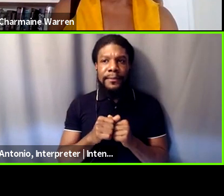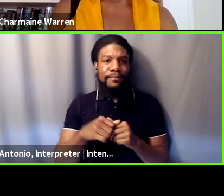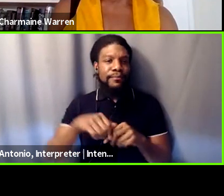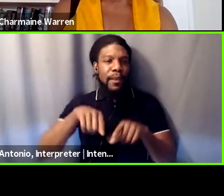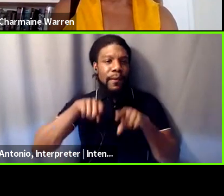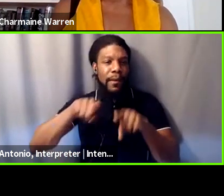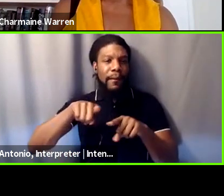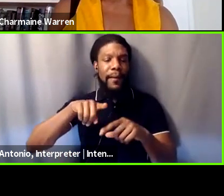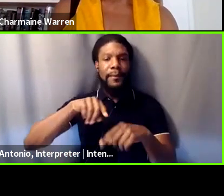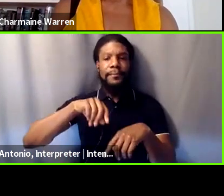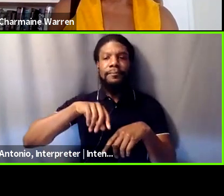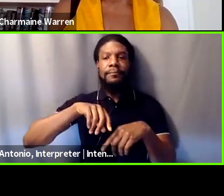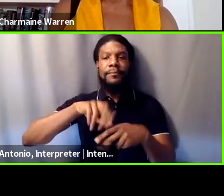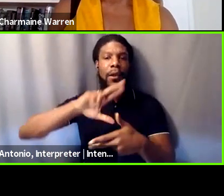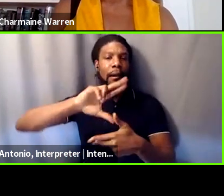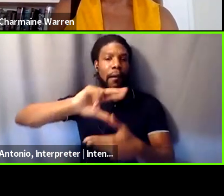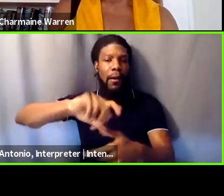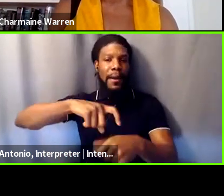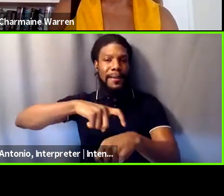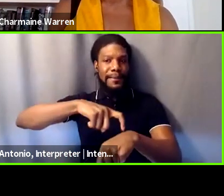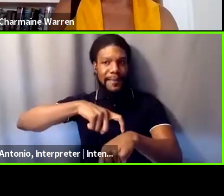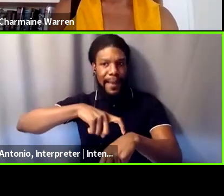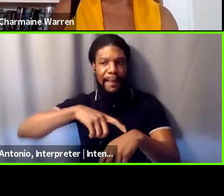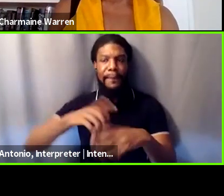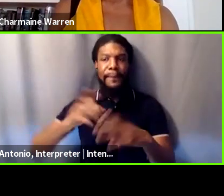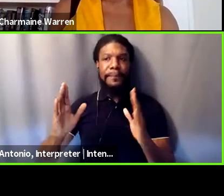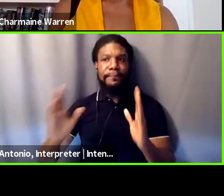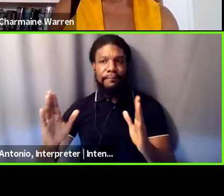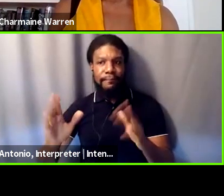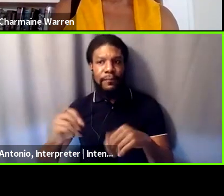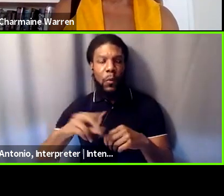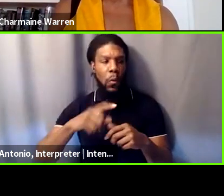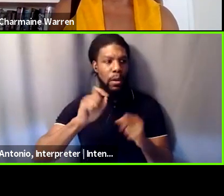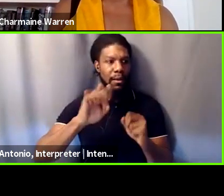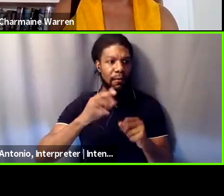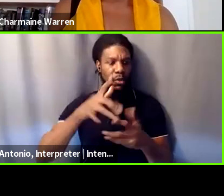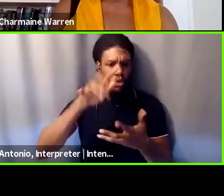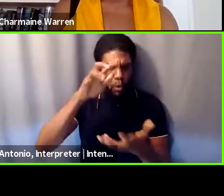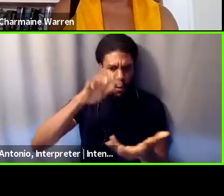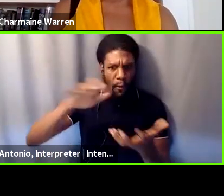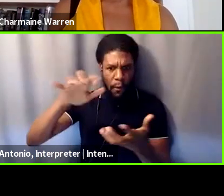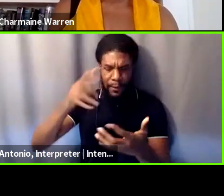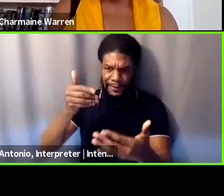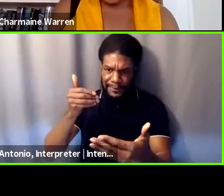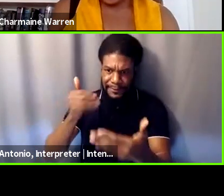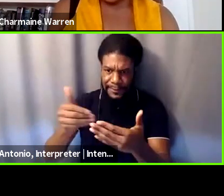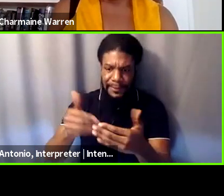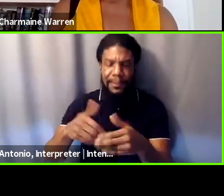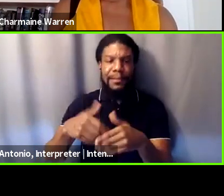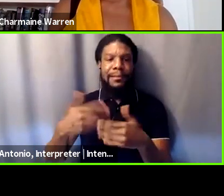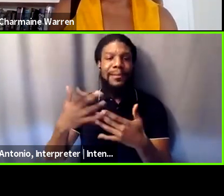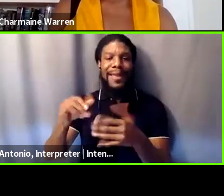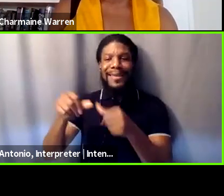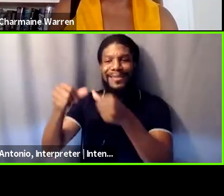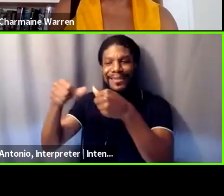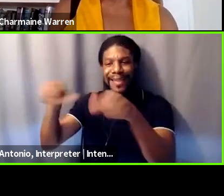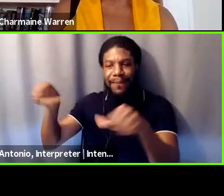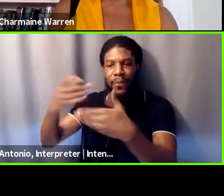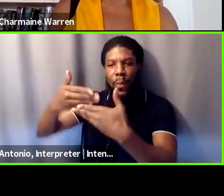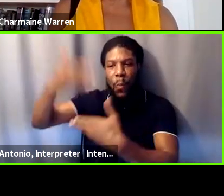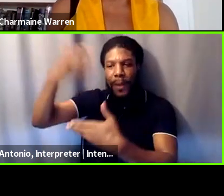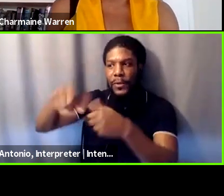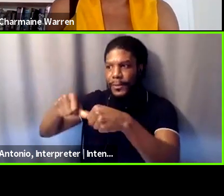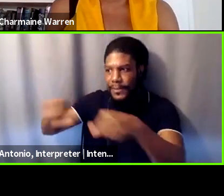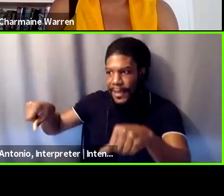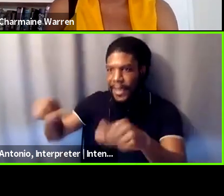season, like when the hurricane is coming or even a mild storm or something, you will put tape on the windows and take off the glass. I don't think, you know, you prepare. I